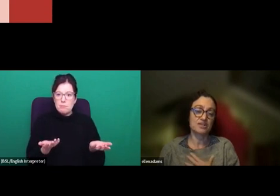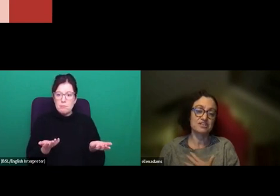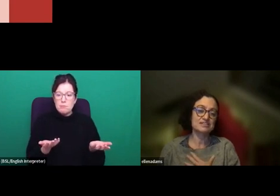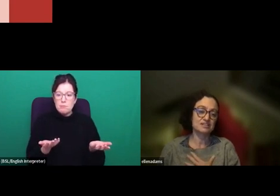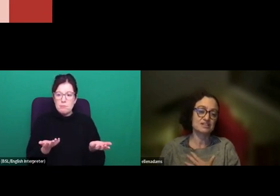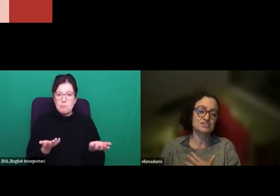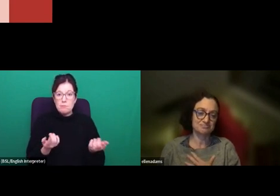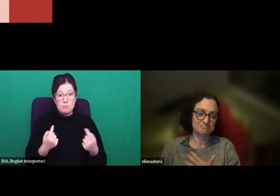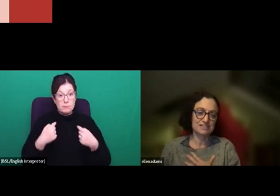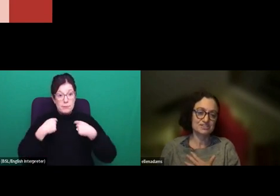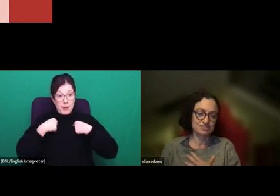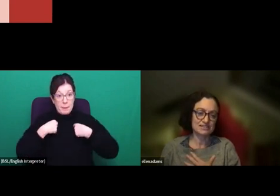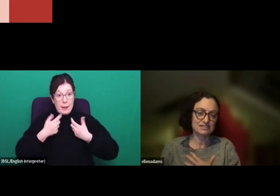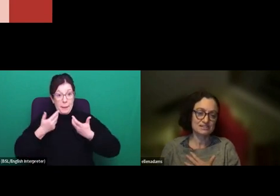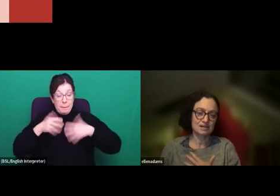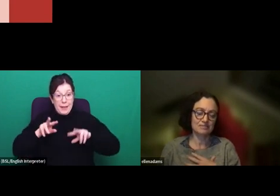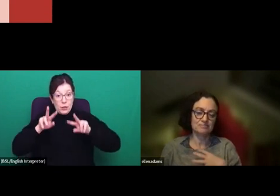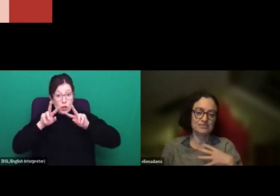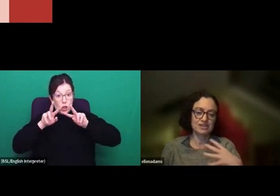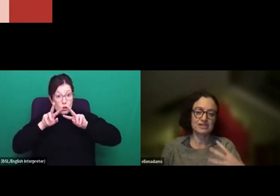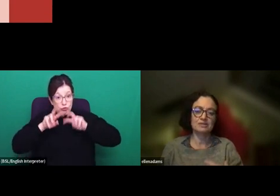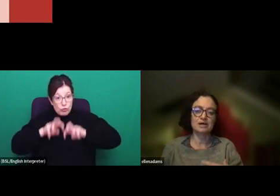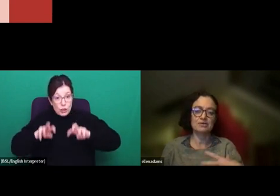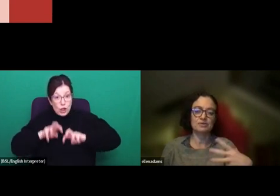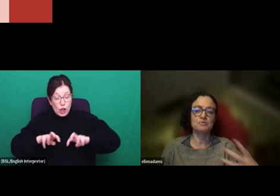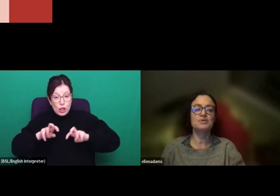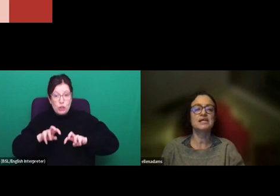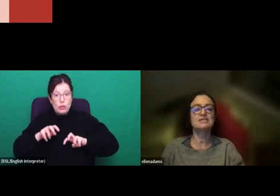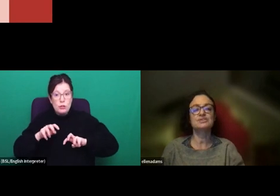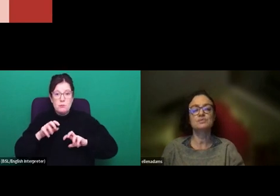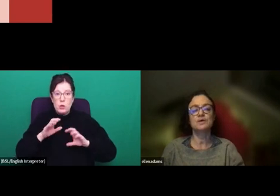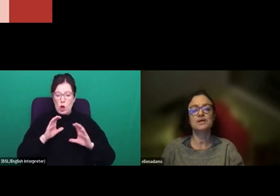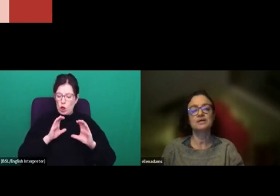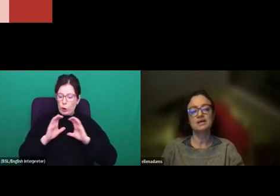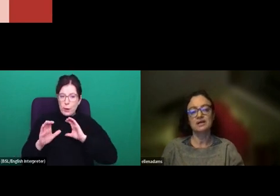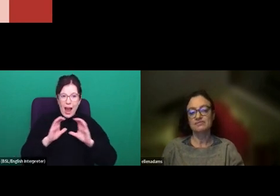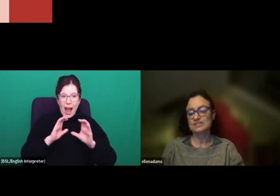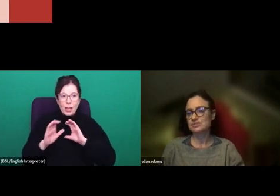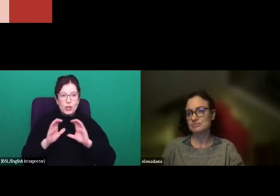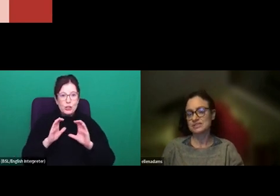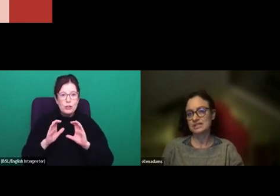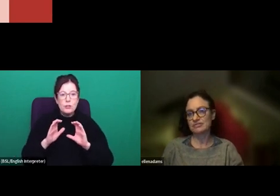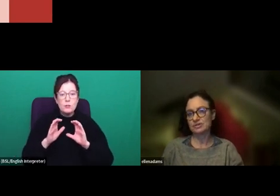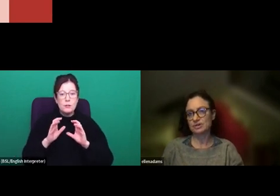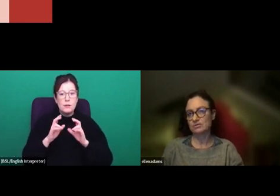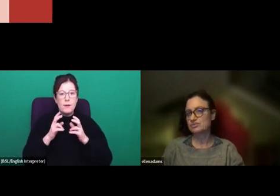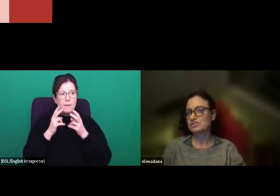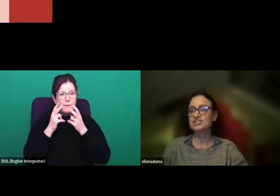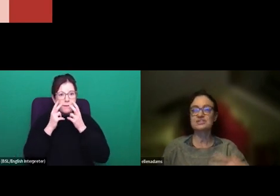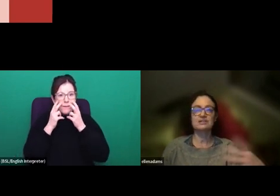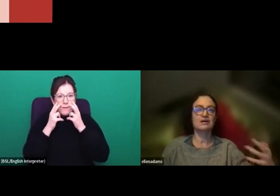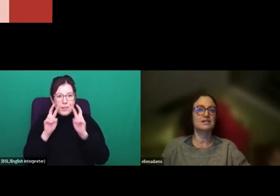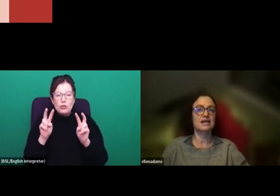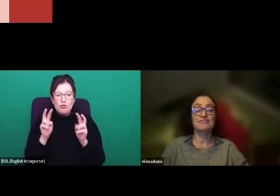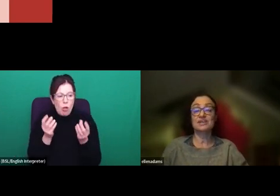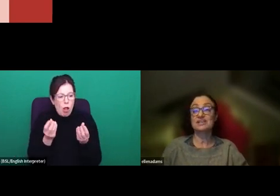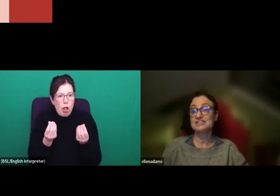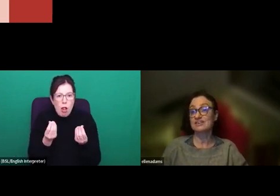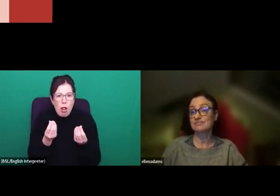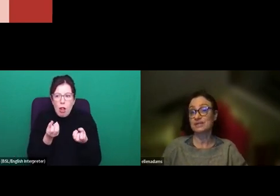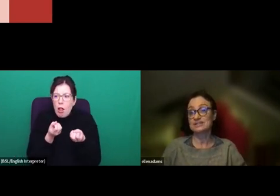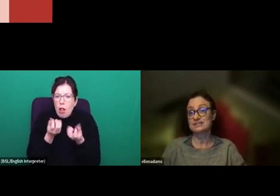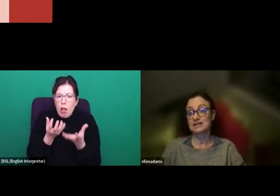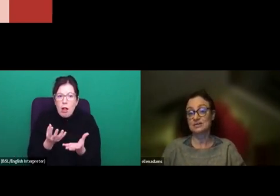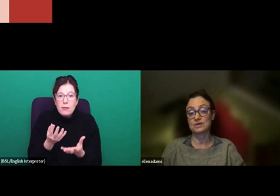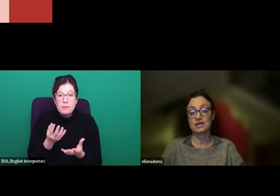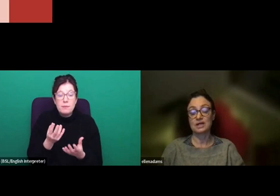From my research interest, thinking about communication with visual material culture, just like having a